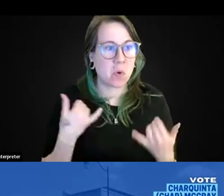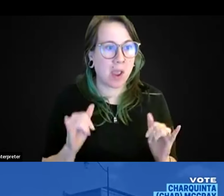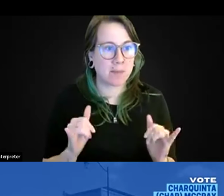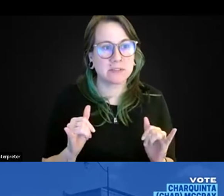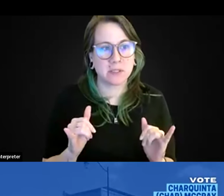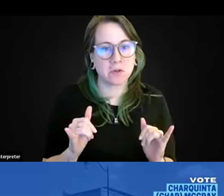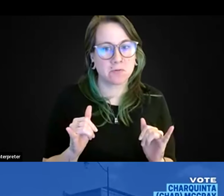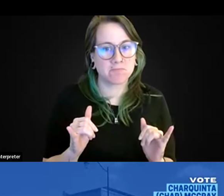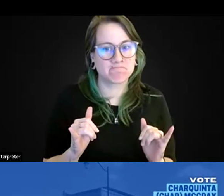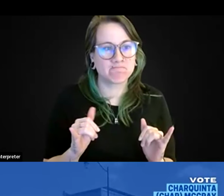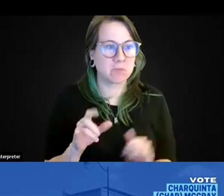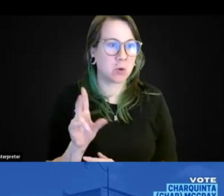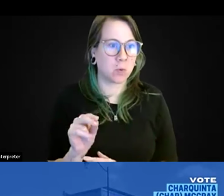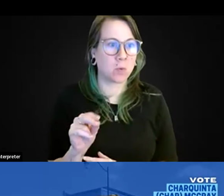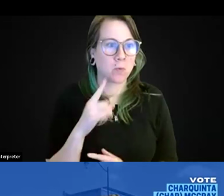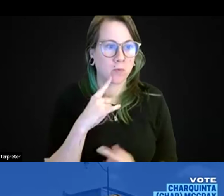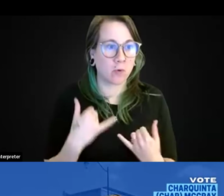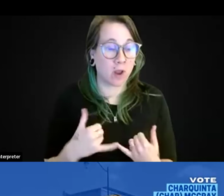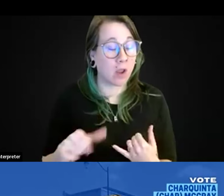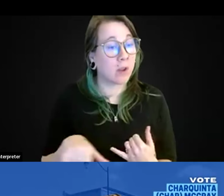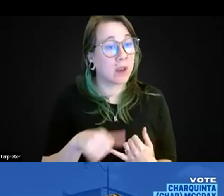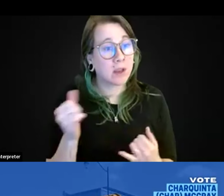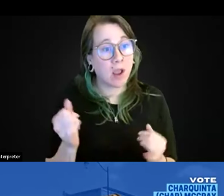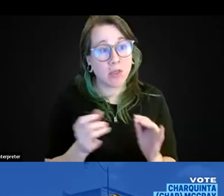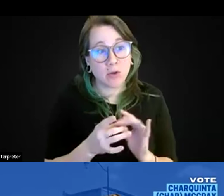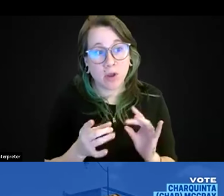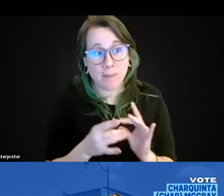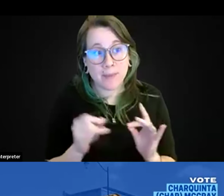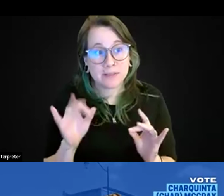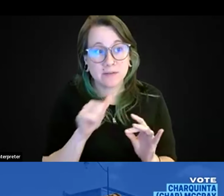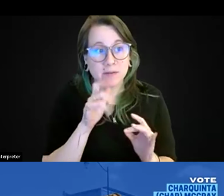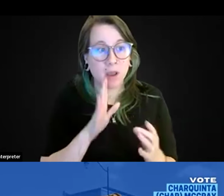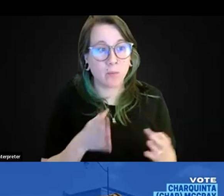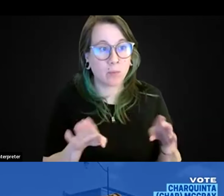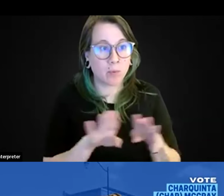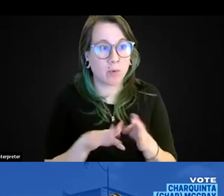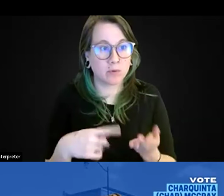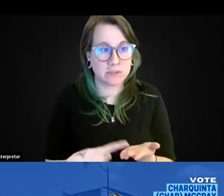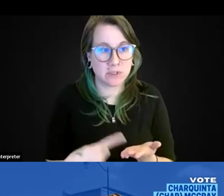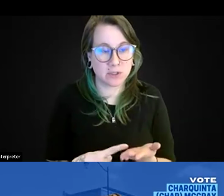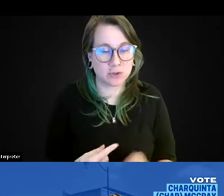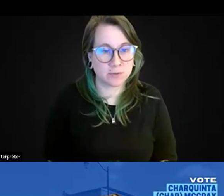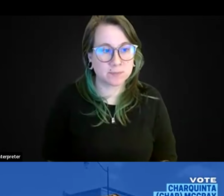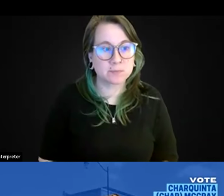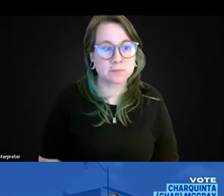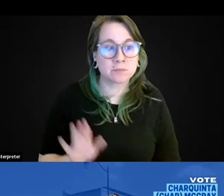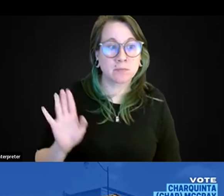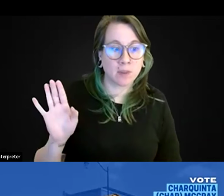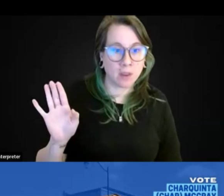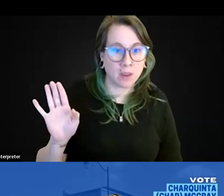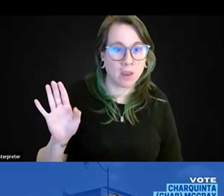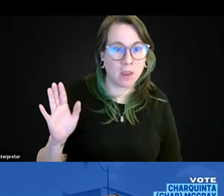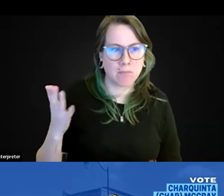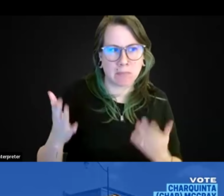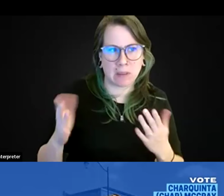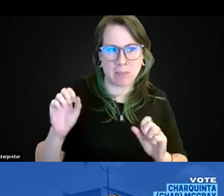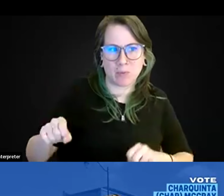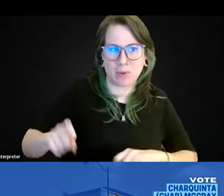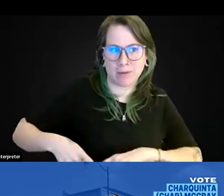to my no. Are there any other comments? So if not, we'll close discussion. Yeah, Maybe we should table